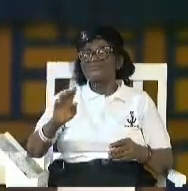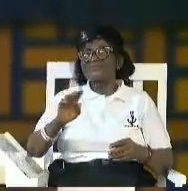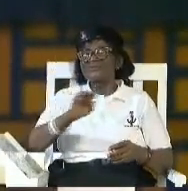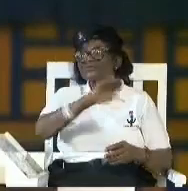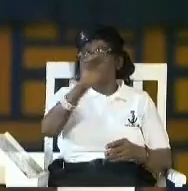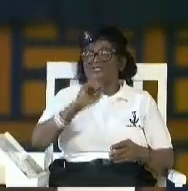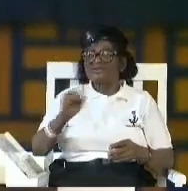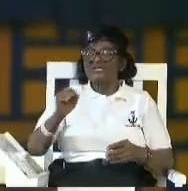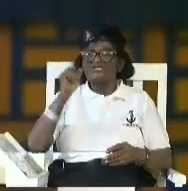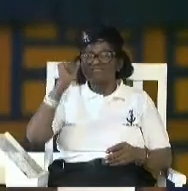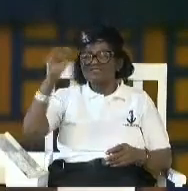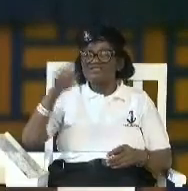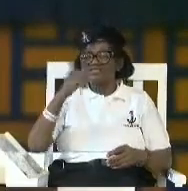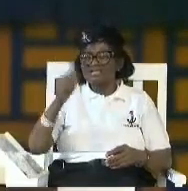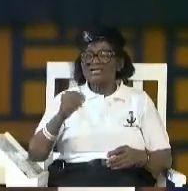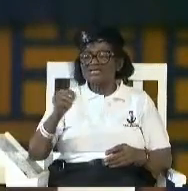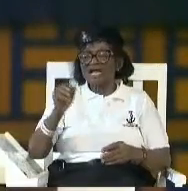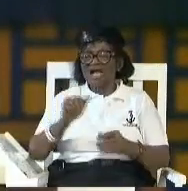"Thank you, Lord."